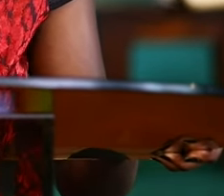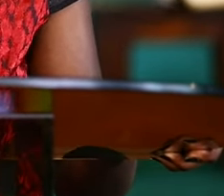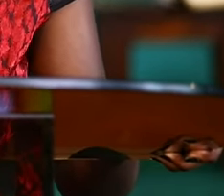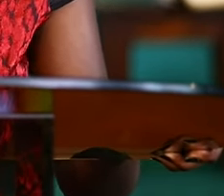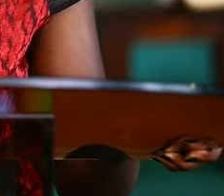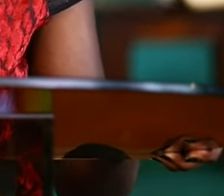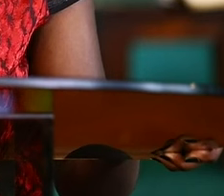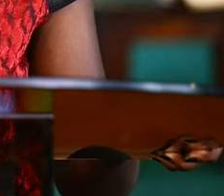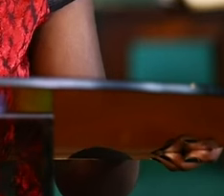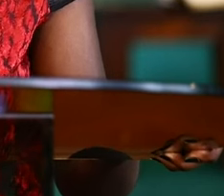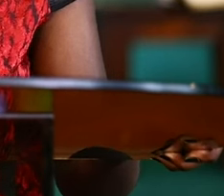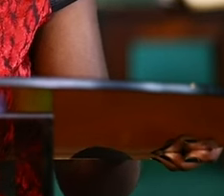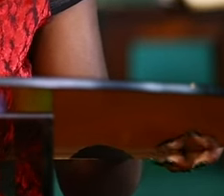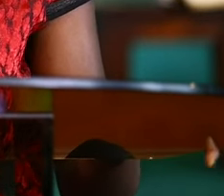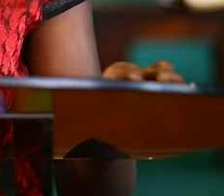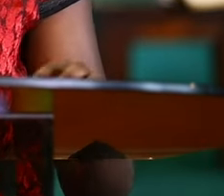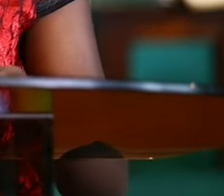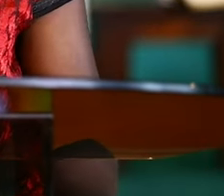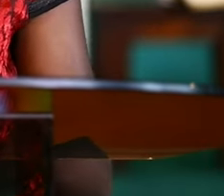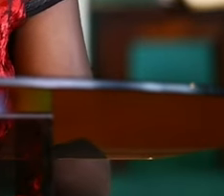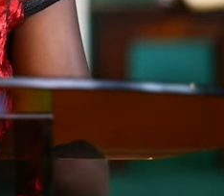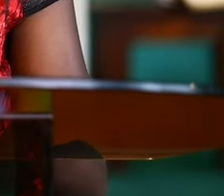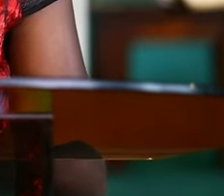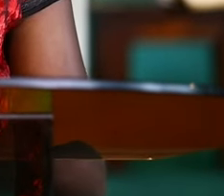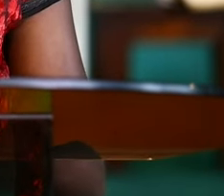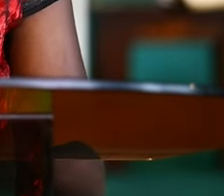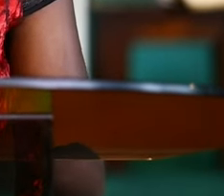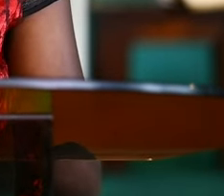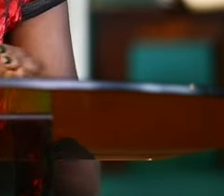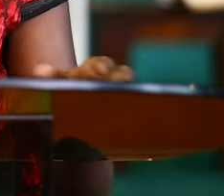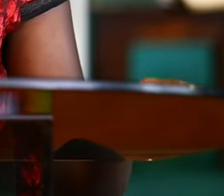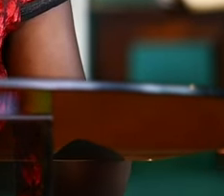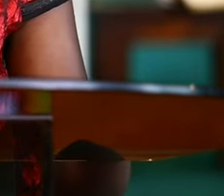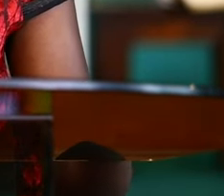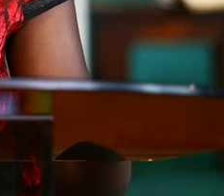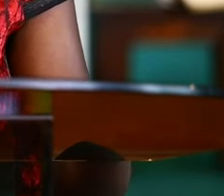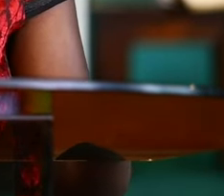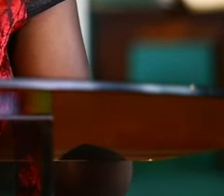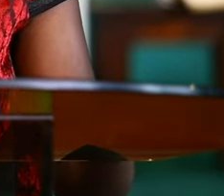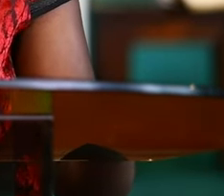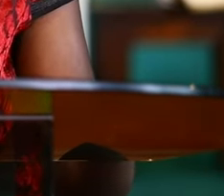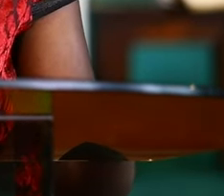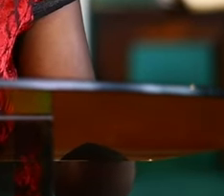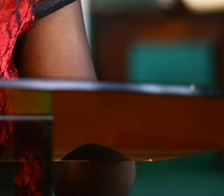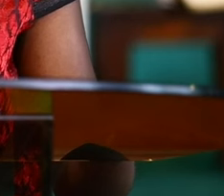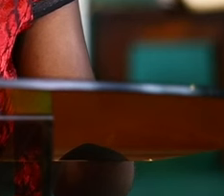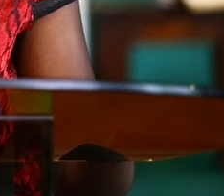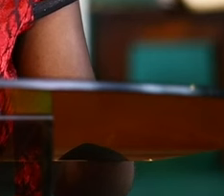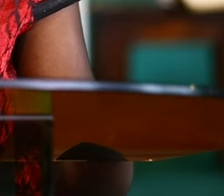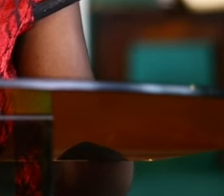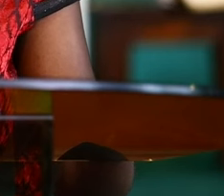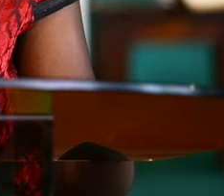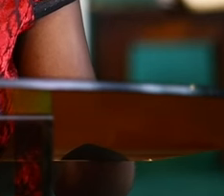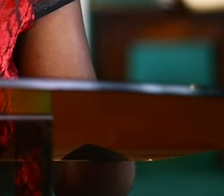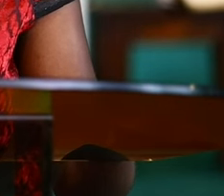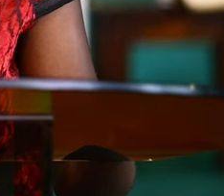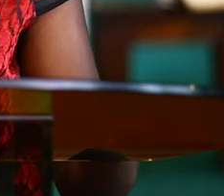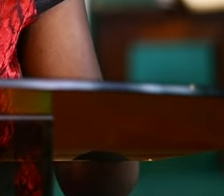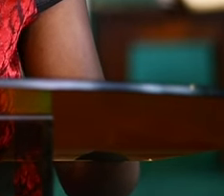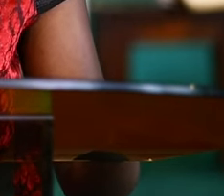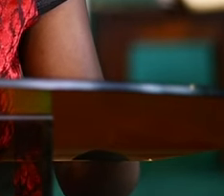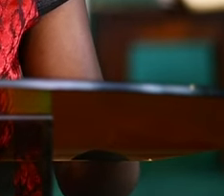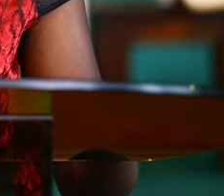home. He gave the money that he had received to the deacon. The next Monday, Da Costa and the deacon preached